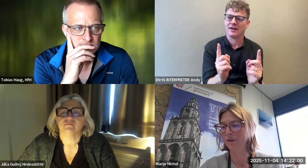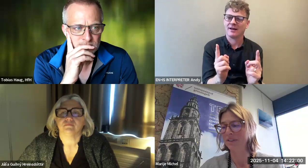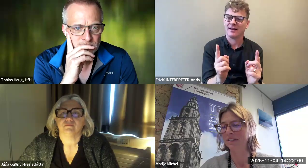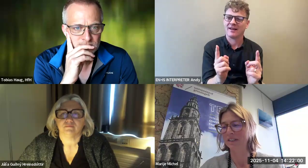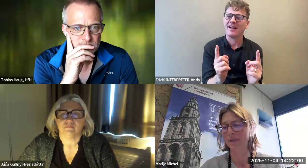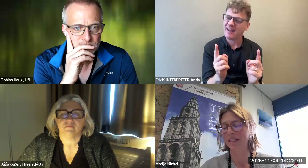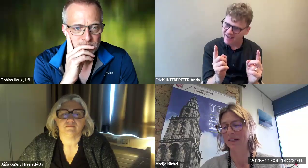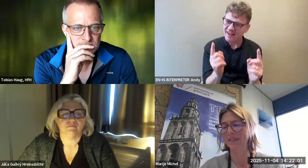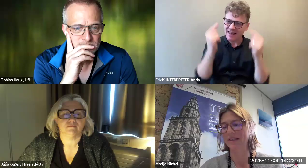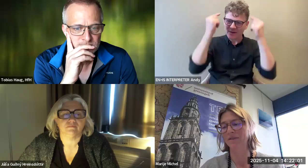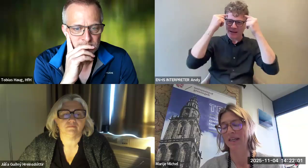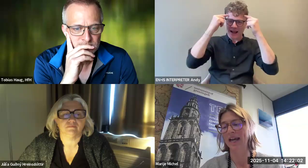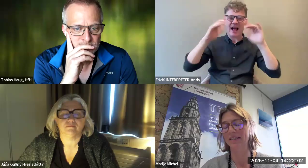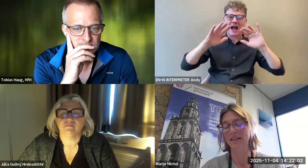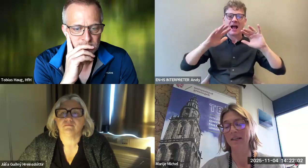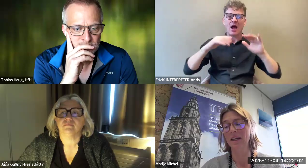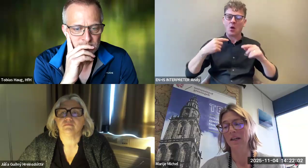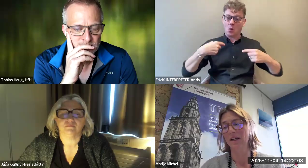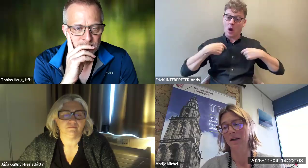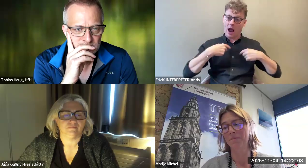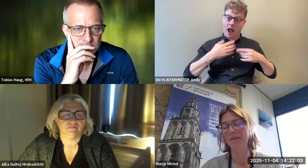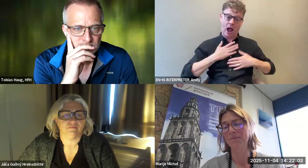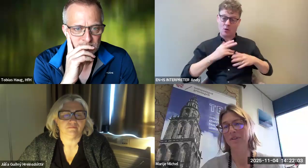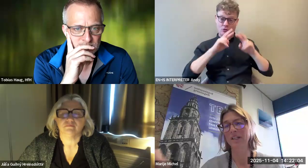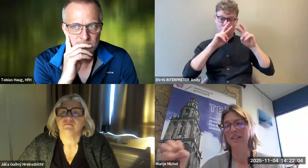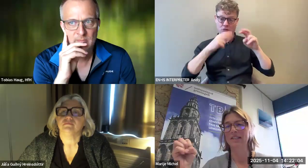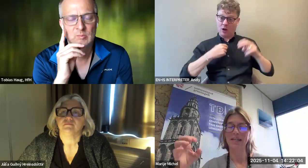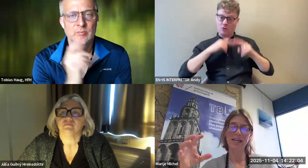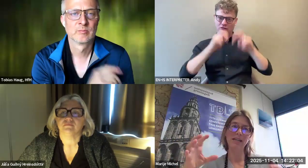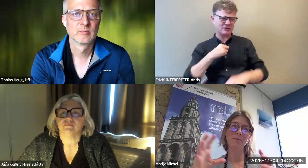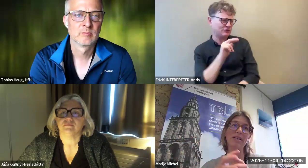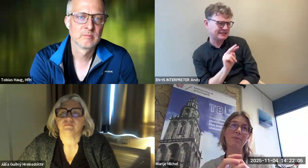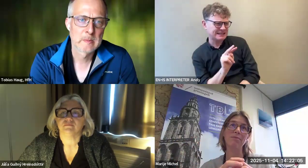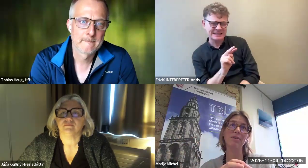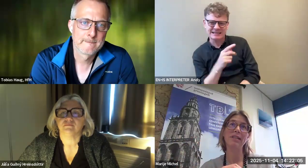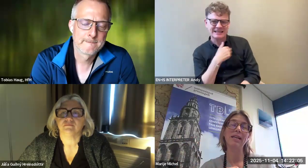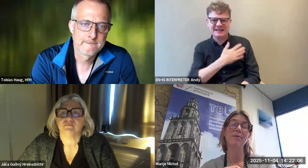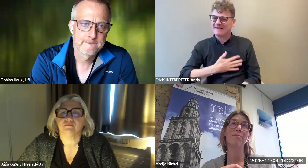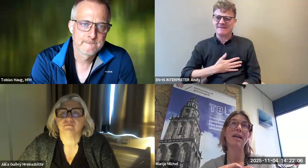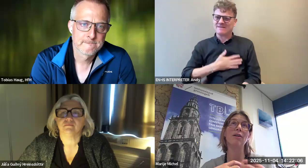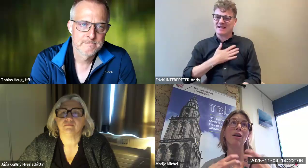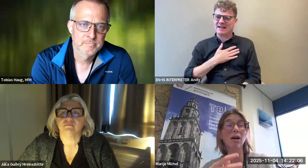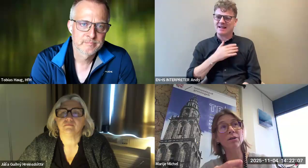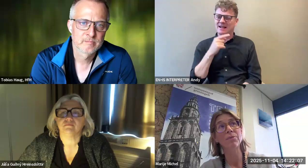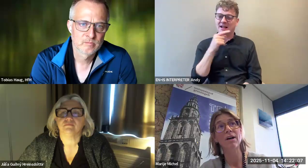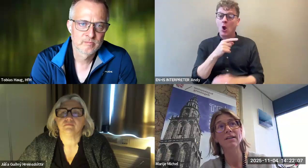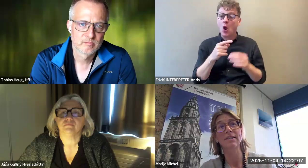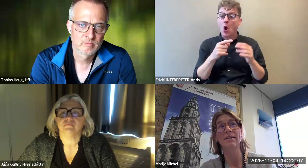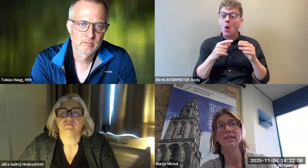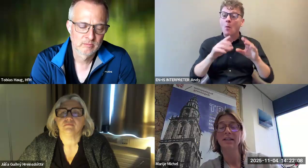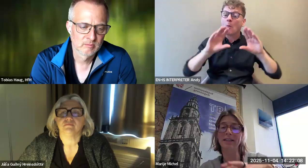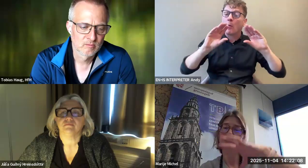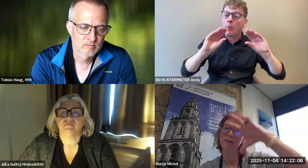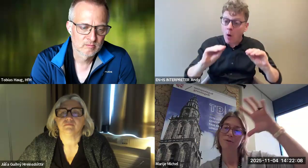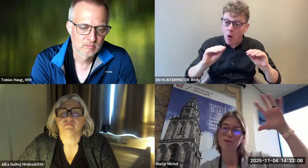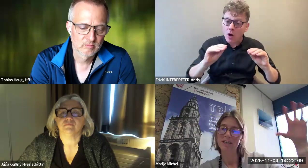that we interpret it in a way that we said, okay, actually, people stay, when they make longer